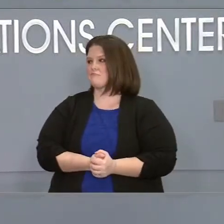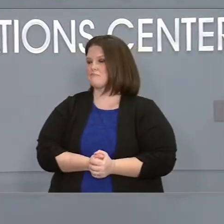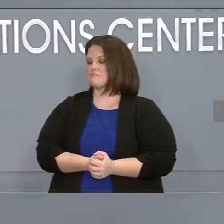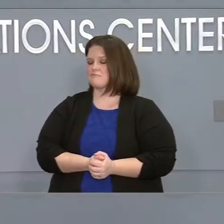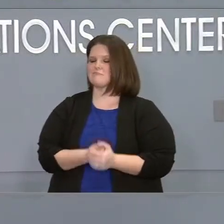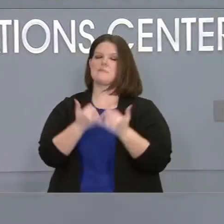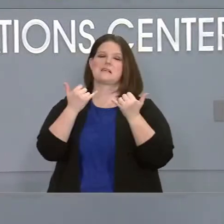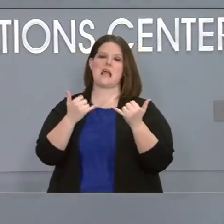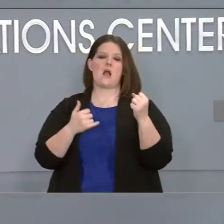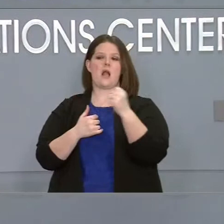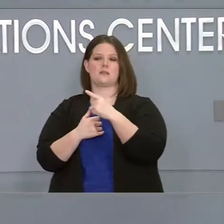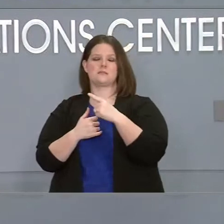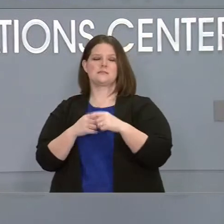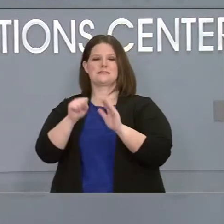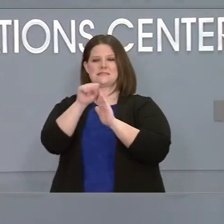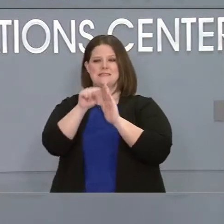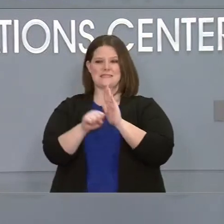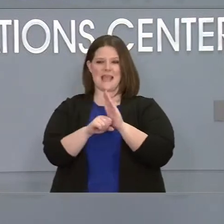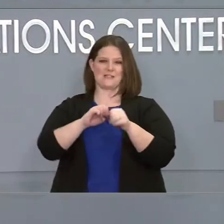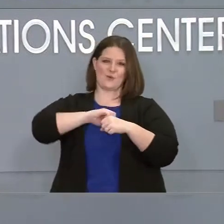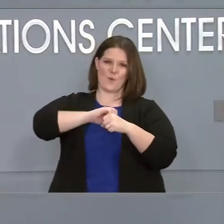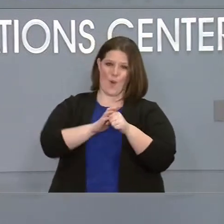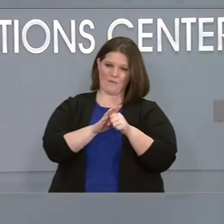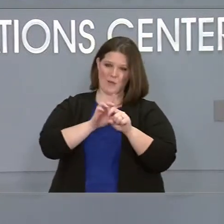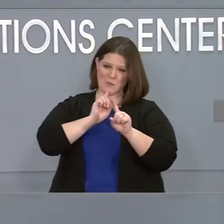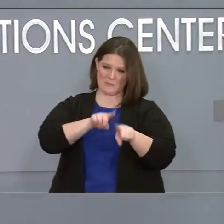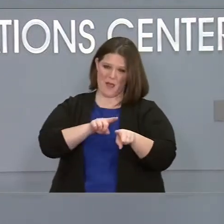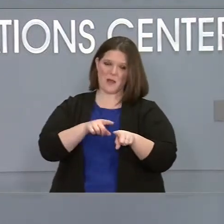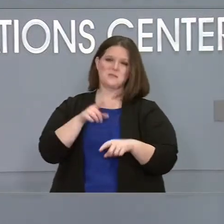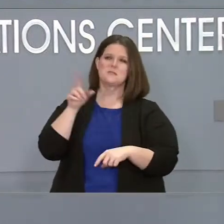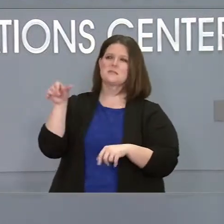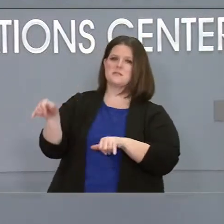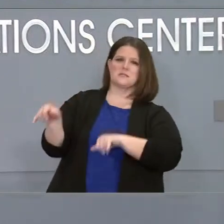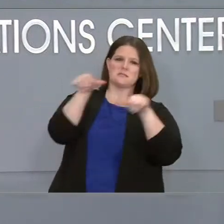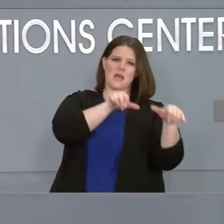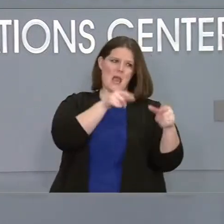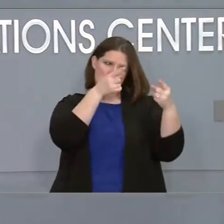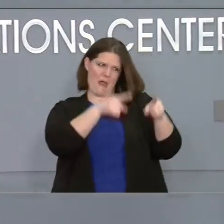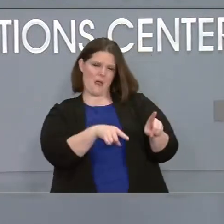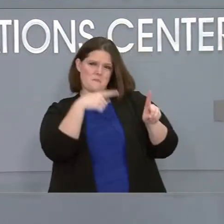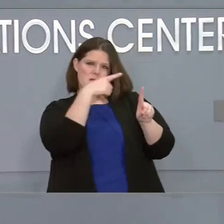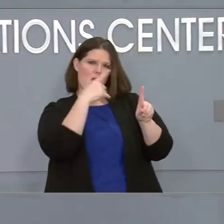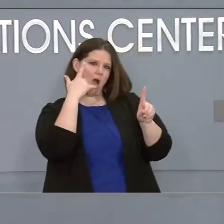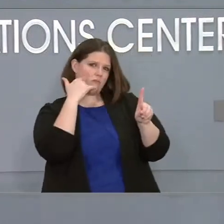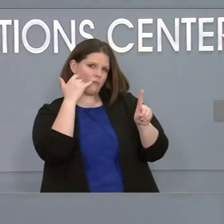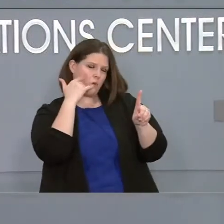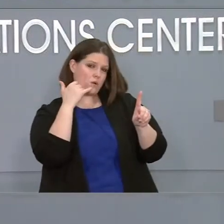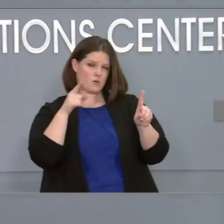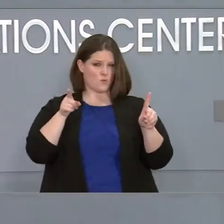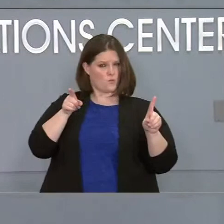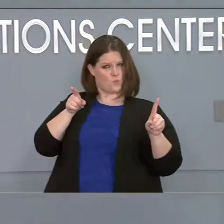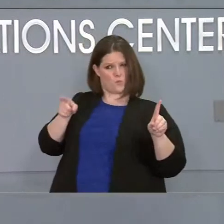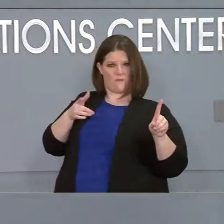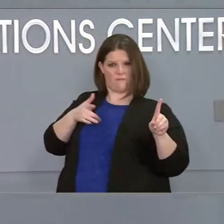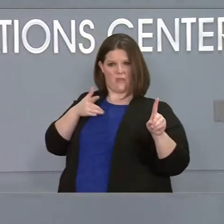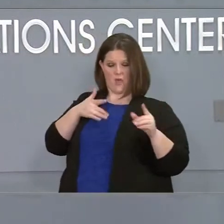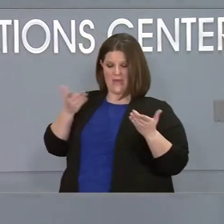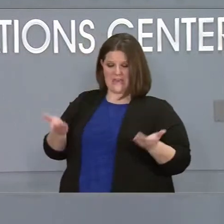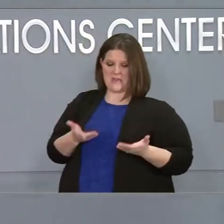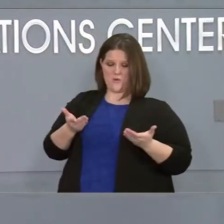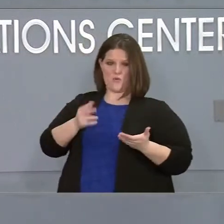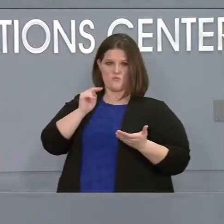state's COVID response and seeing again like what happened with California, are you still policy-wise thinking that it needs to